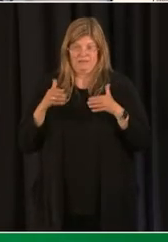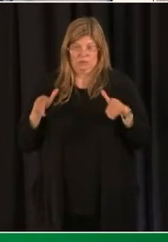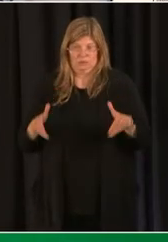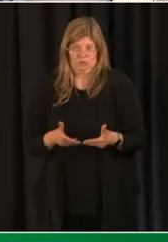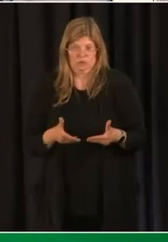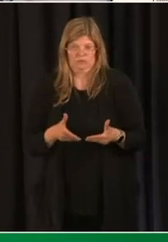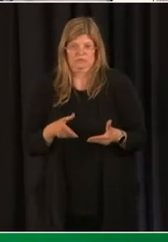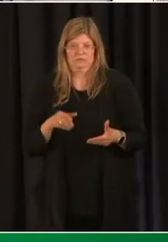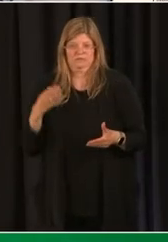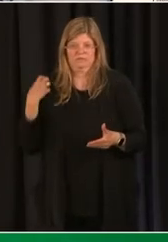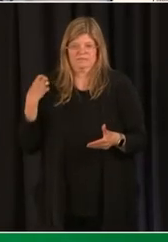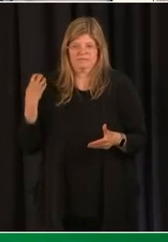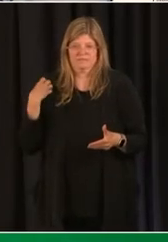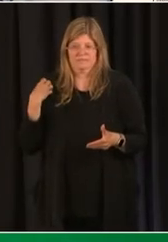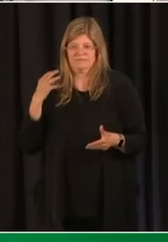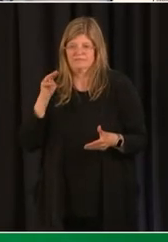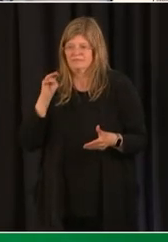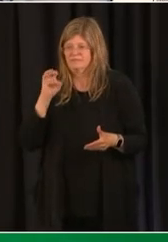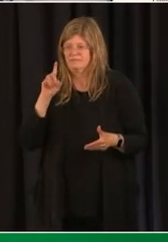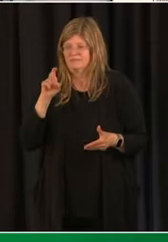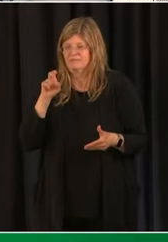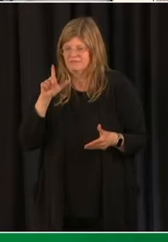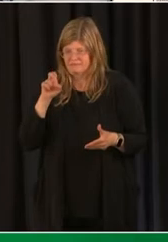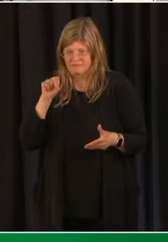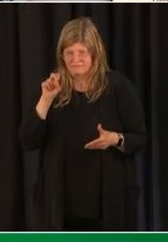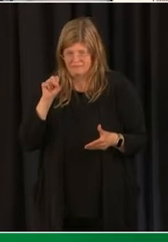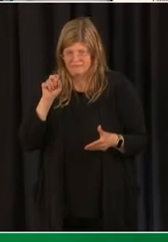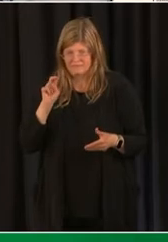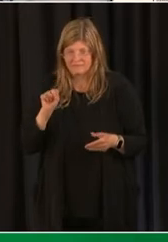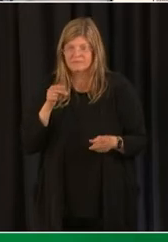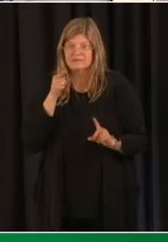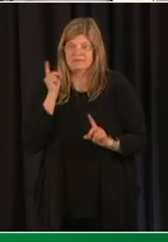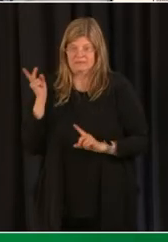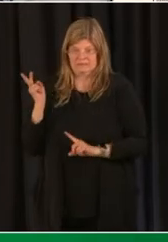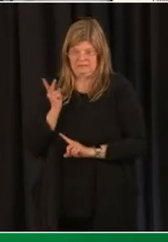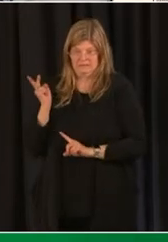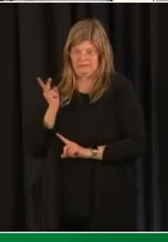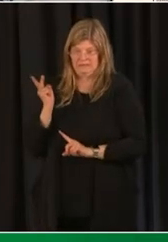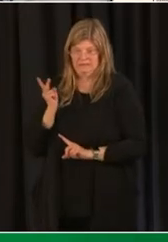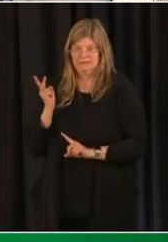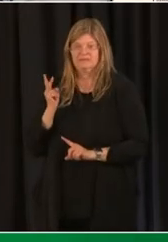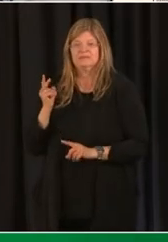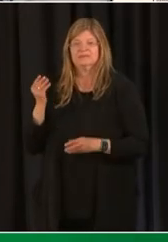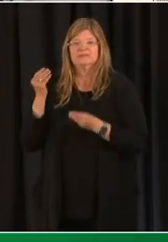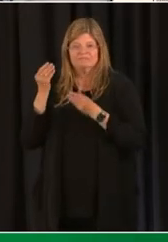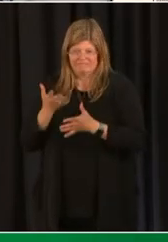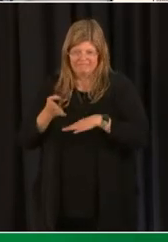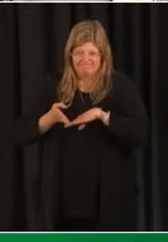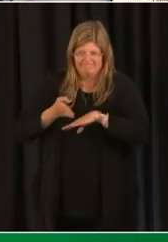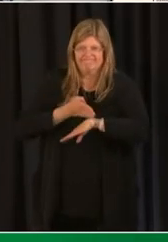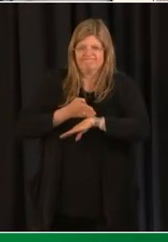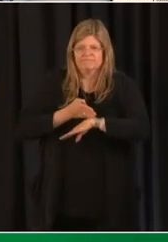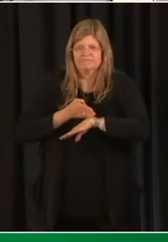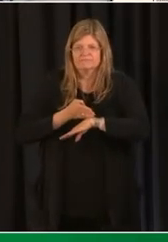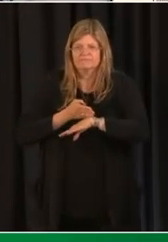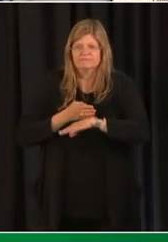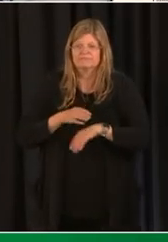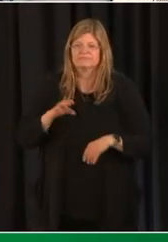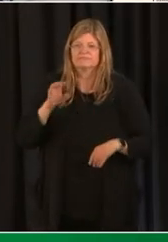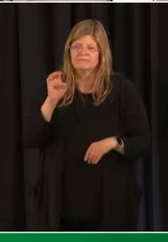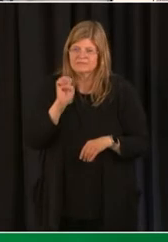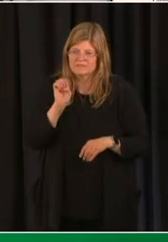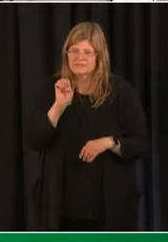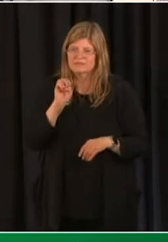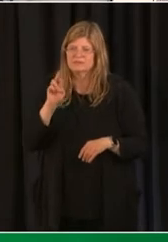Chairman Mendelson. This legislation reforms the Emergency Rental Assistance Program, or ERAP as we know